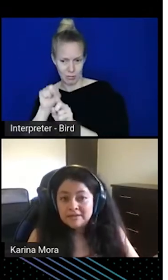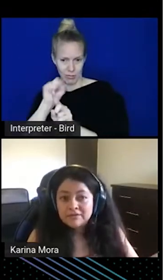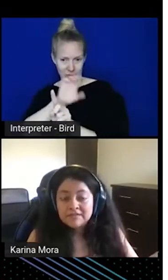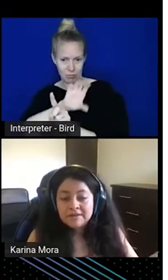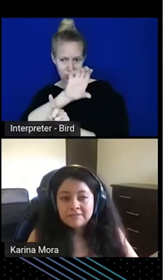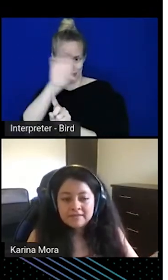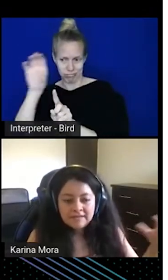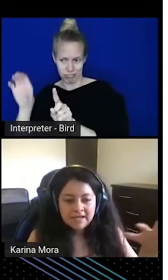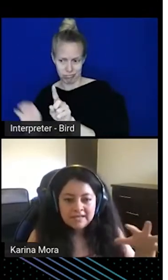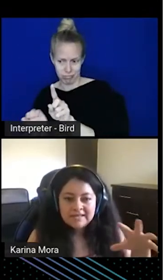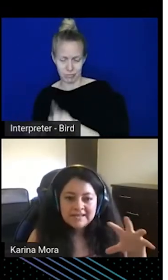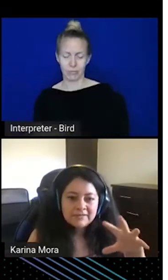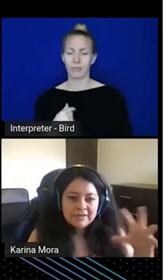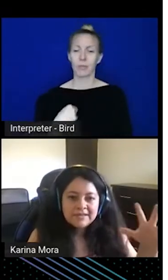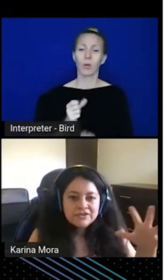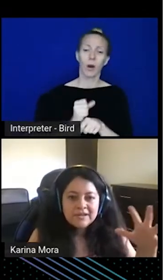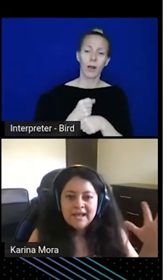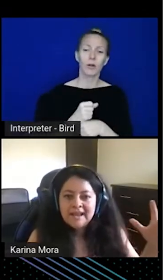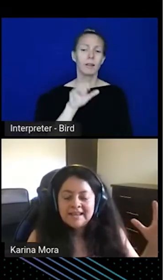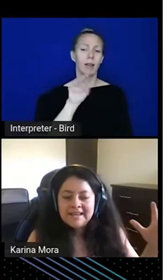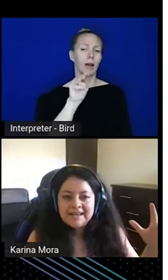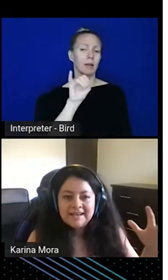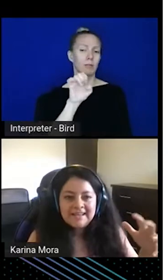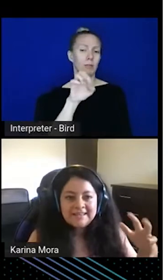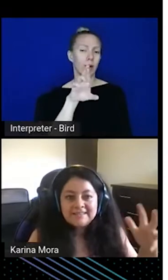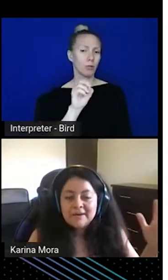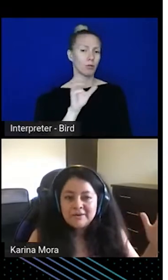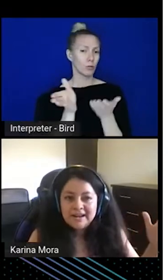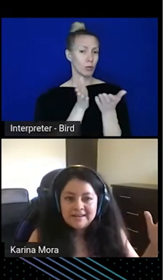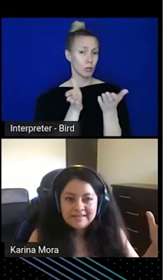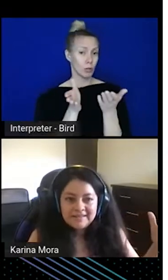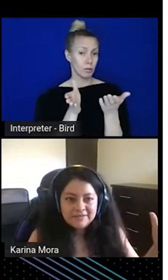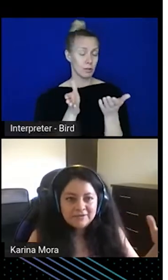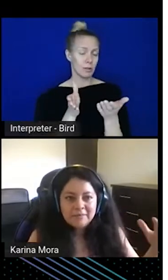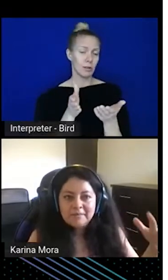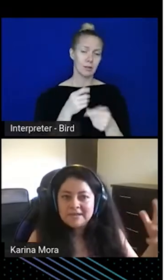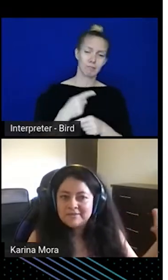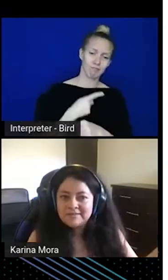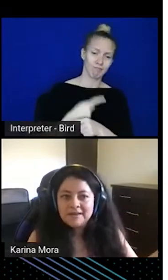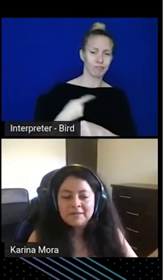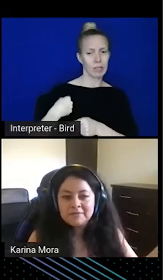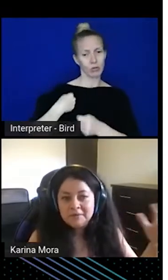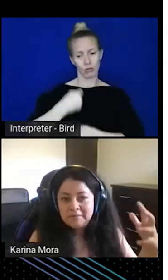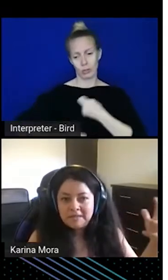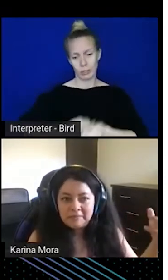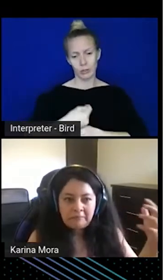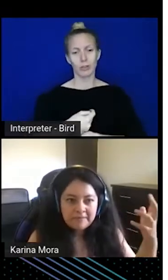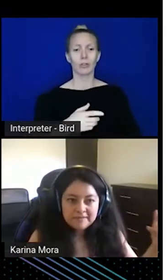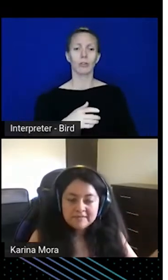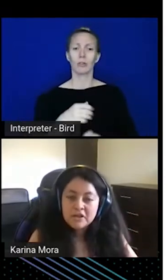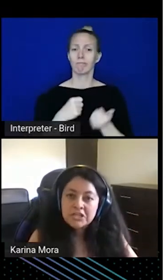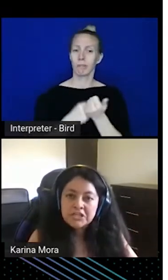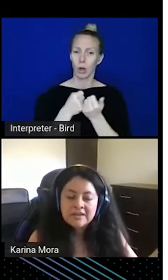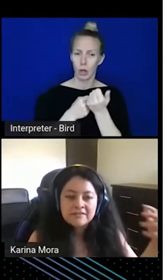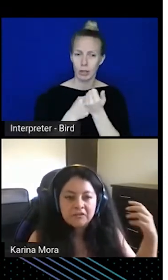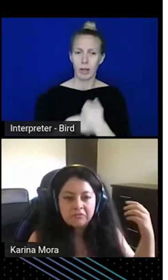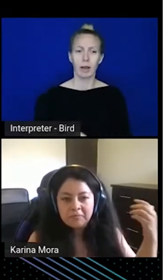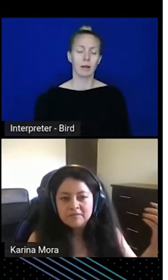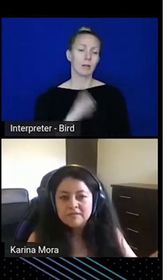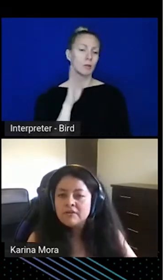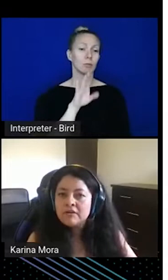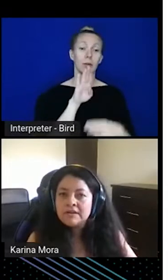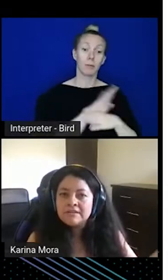create the microservice, and a traditional hexagonal architecture of my microservice will be business logic,